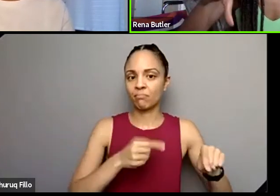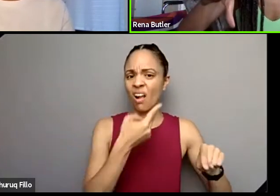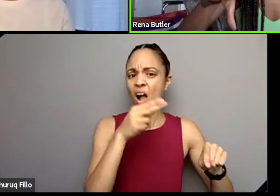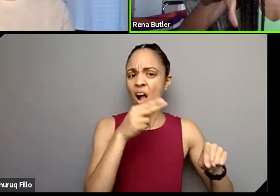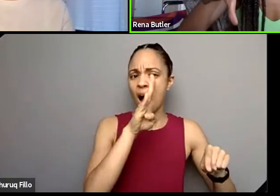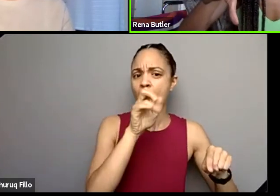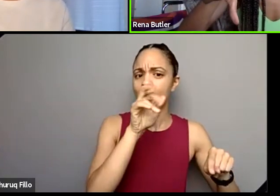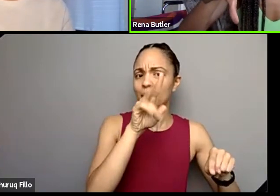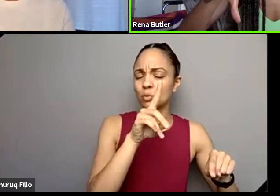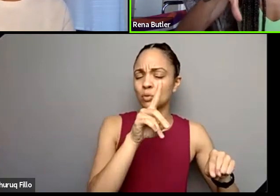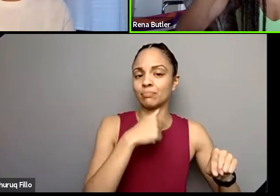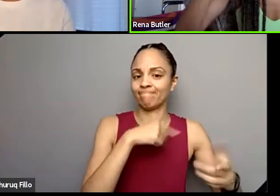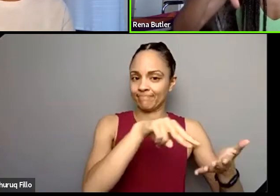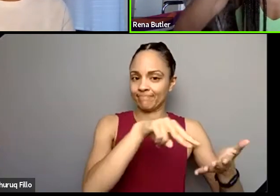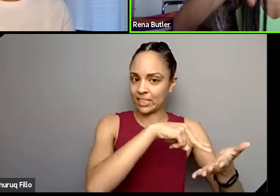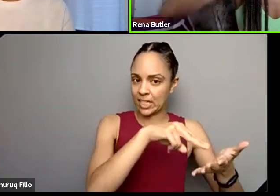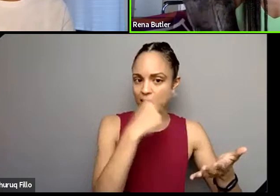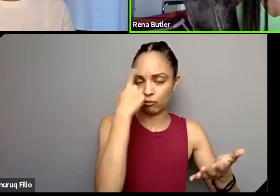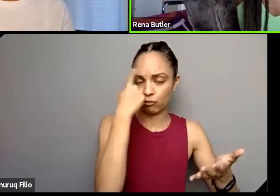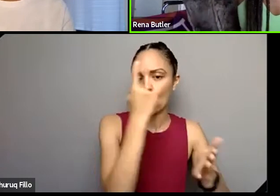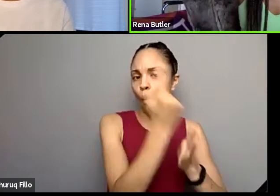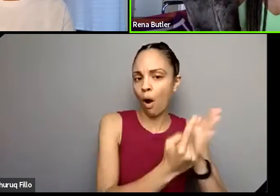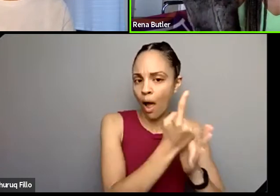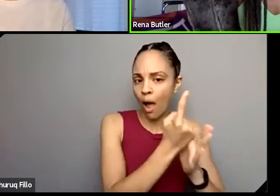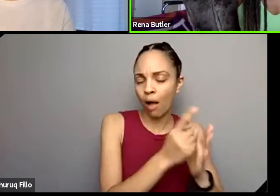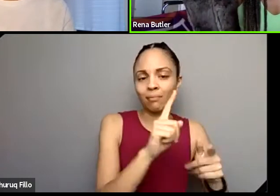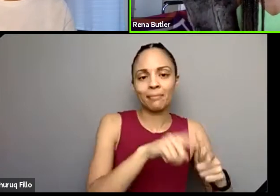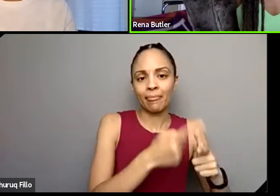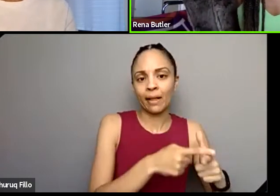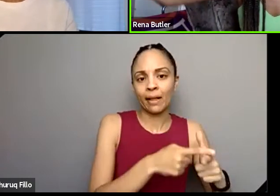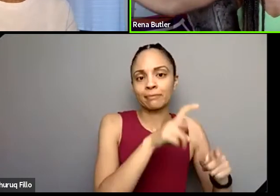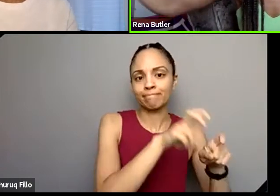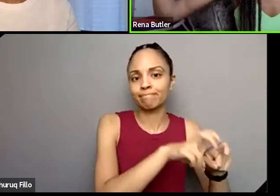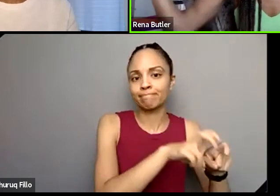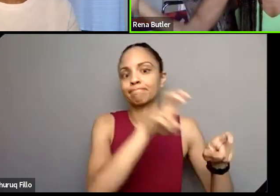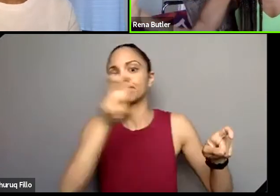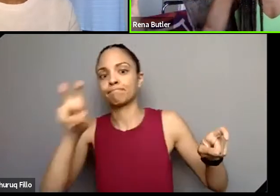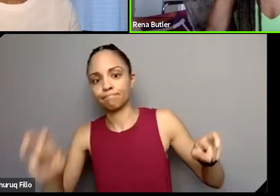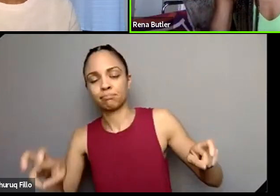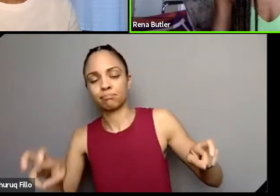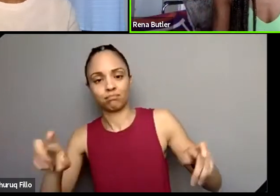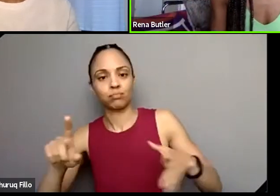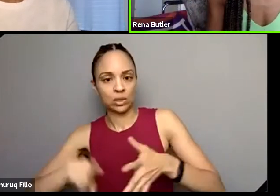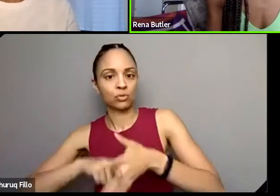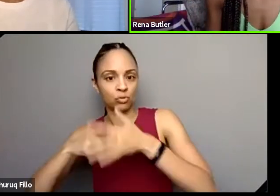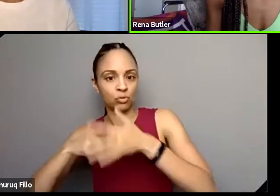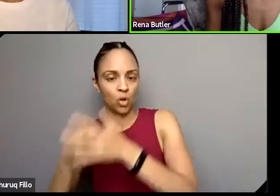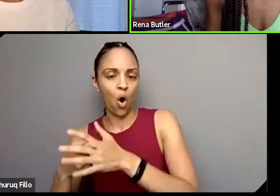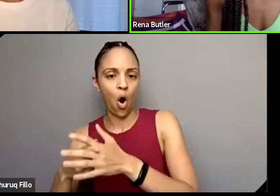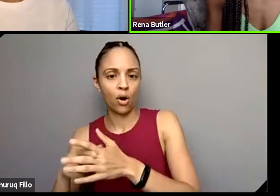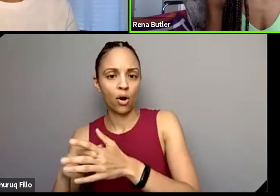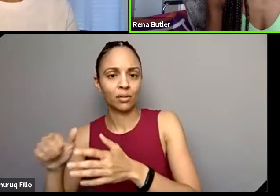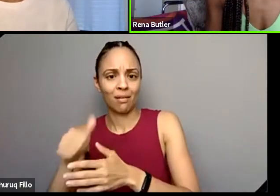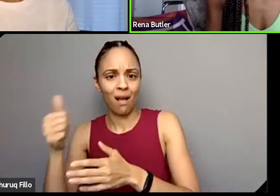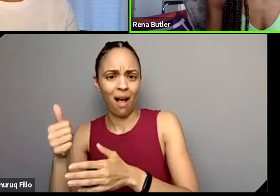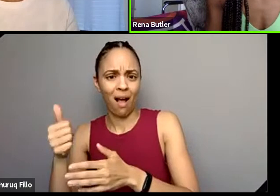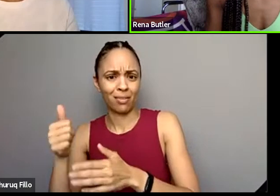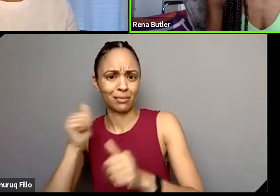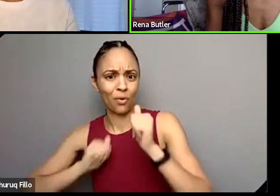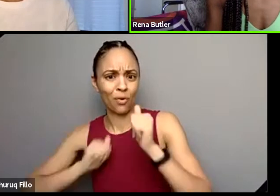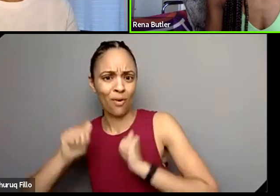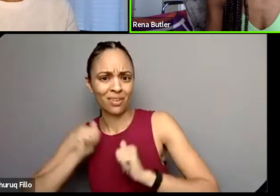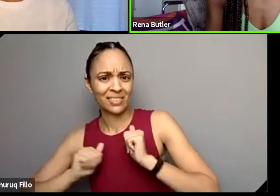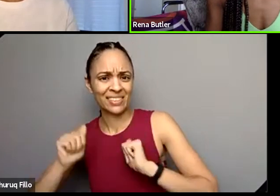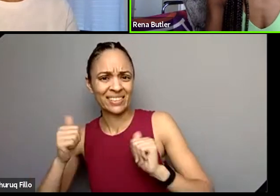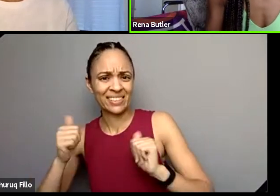Ohad Naharin choreography rehearsal or Crystal Pite or Kyle or whoever was on the bill. And it's